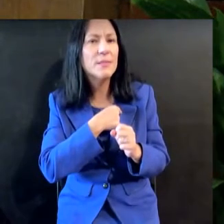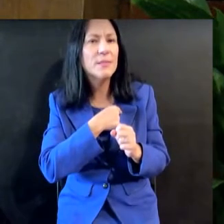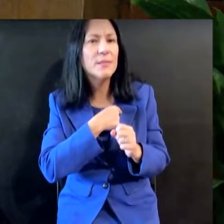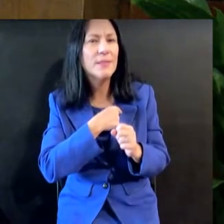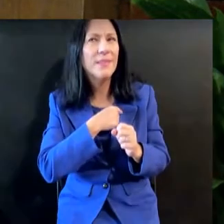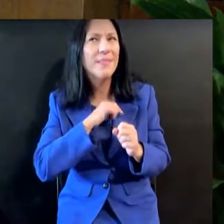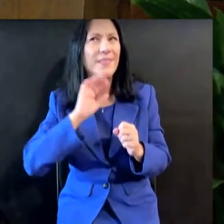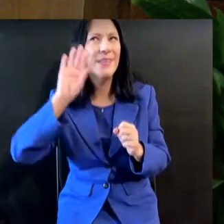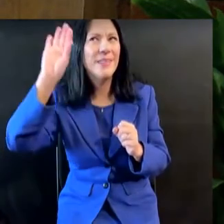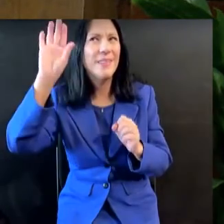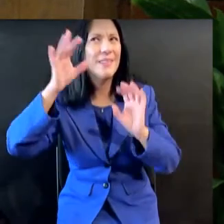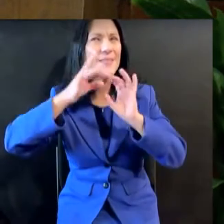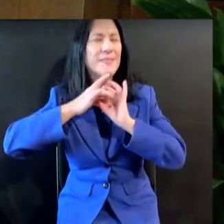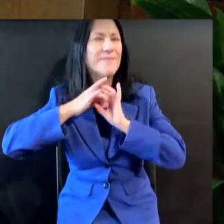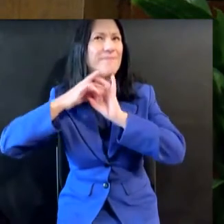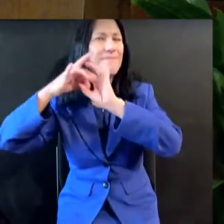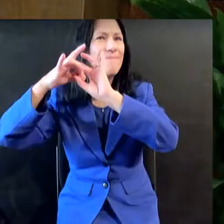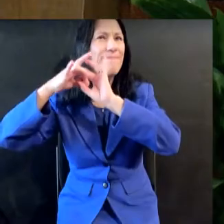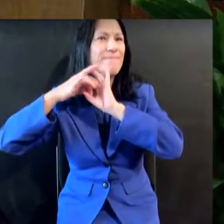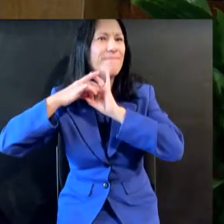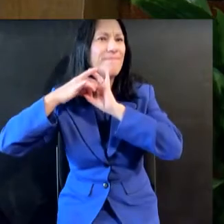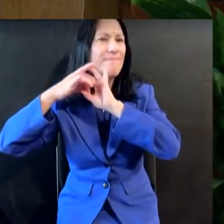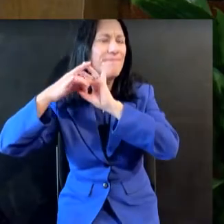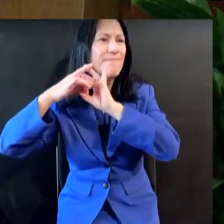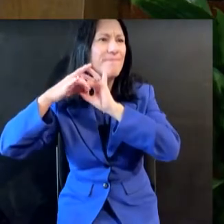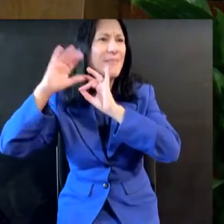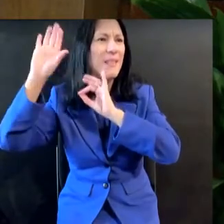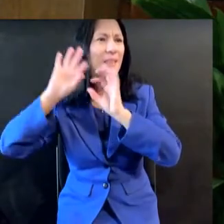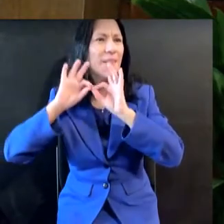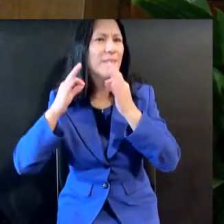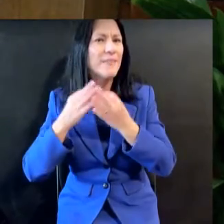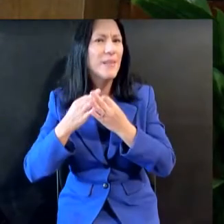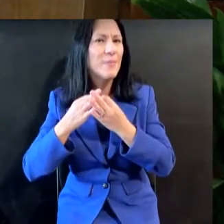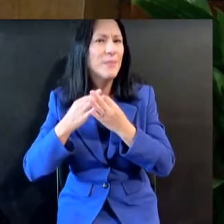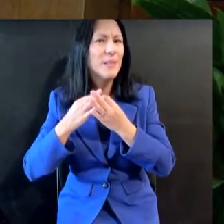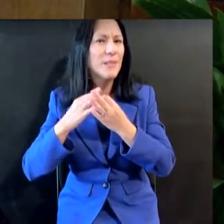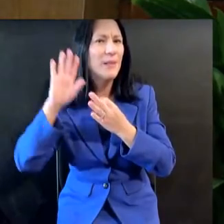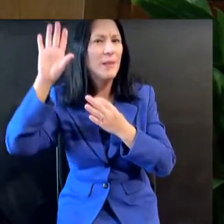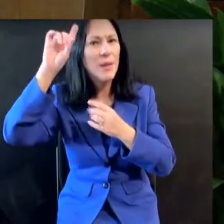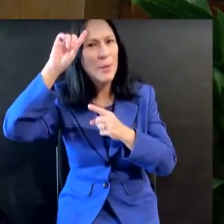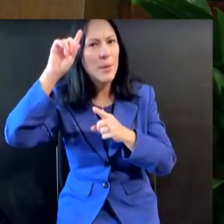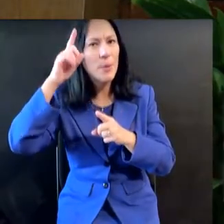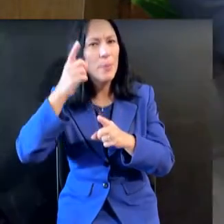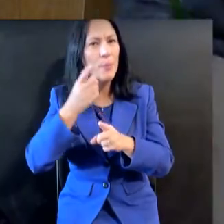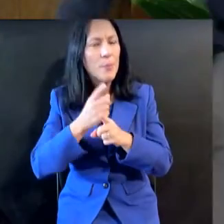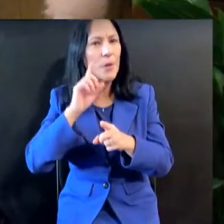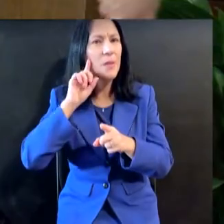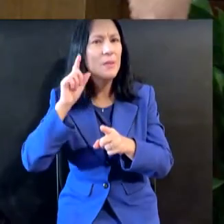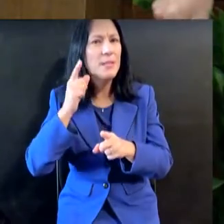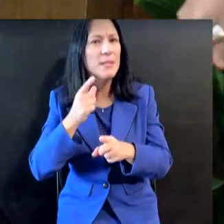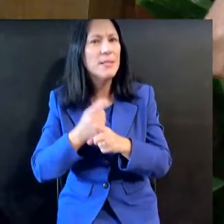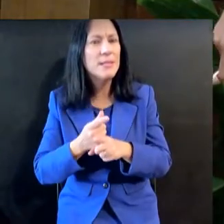children of God, his brothers and sisters.